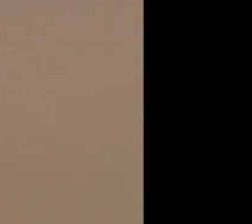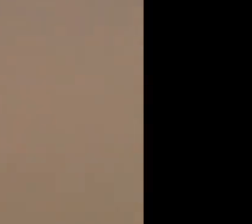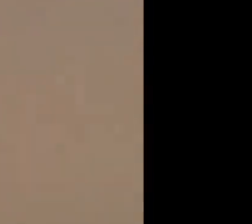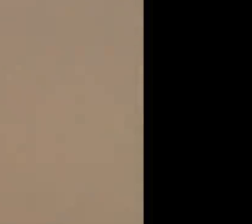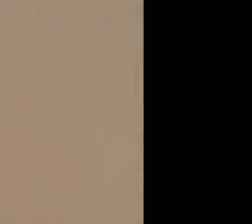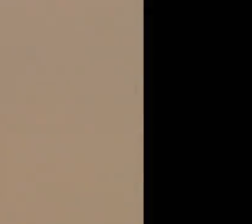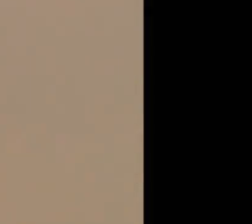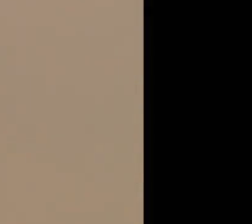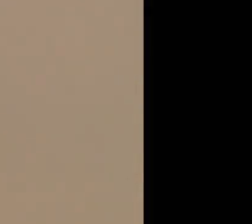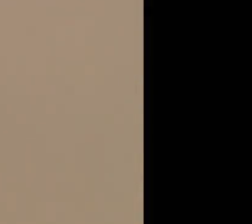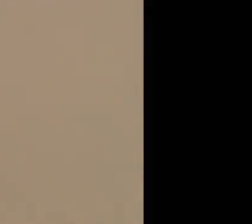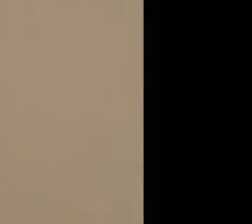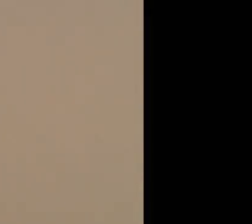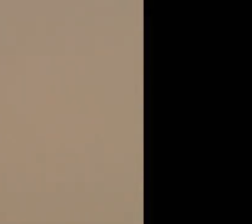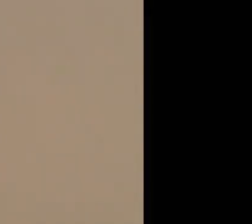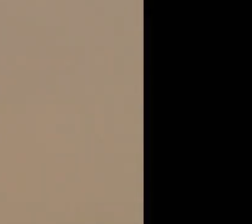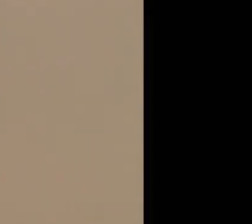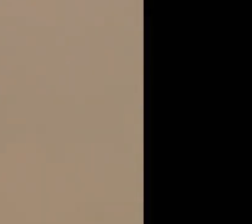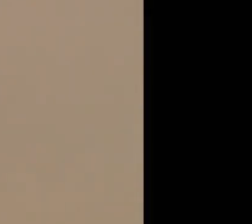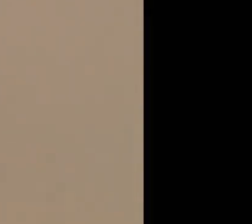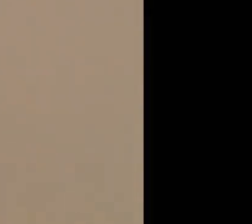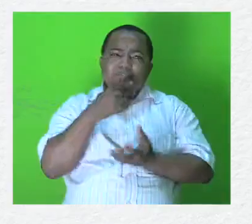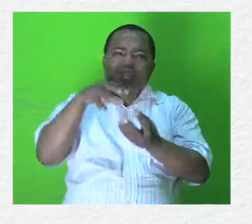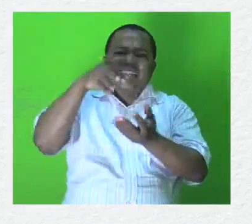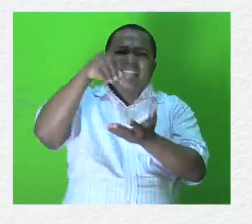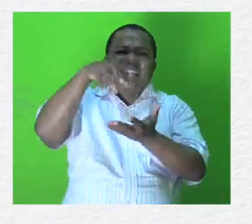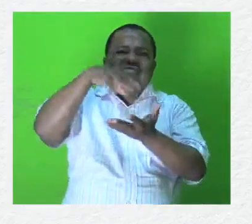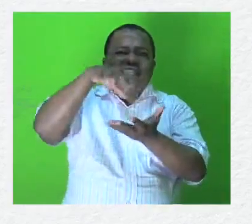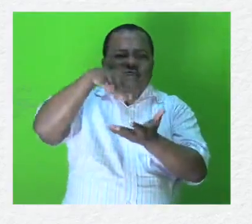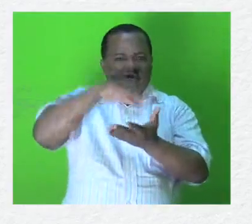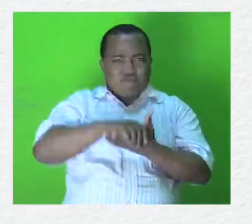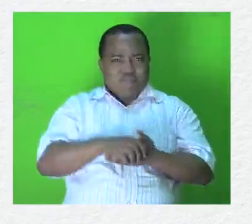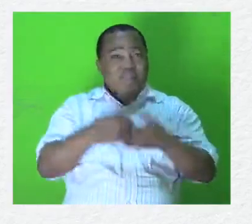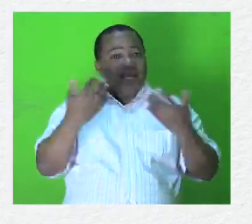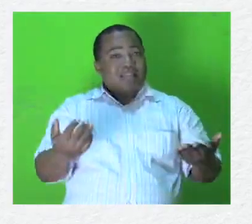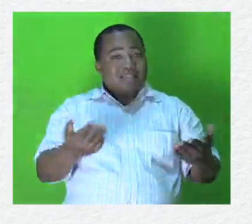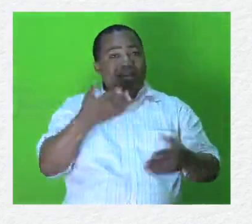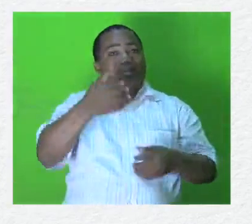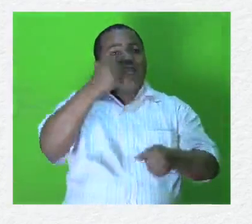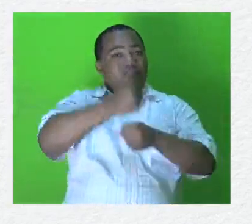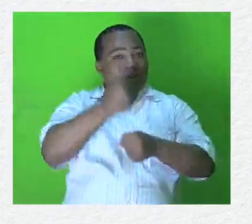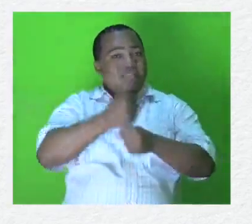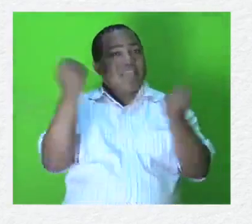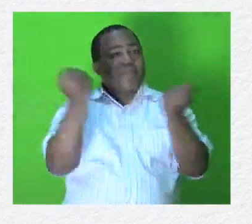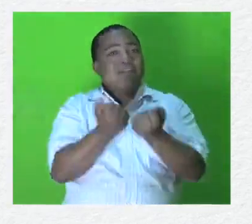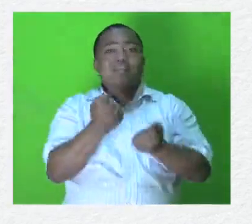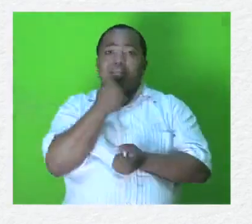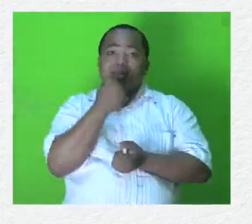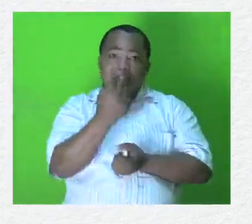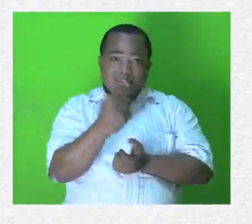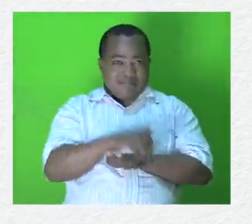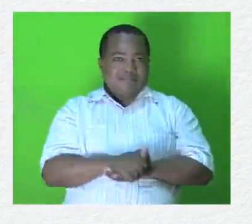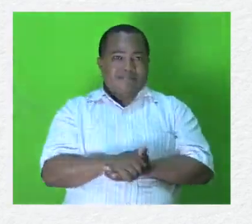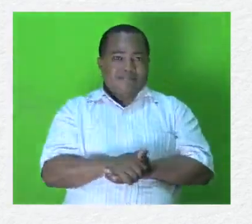Wonderful. The salt is dissolved. Therefore, from the observation you have made, we can say